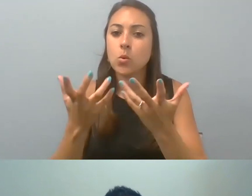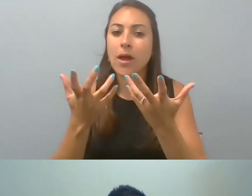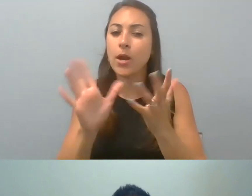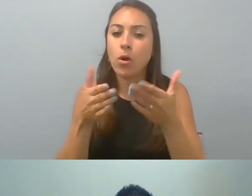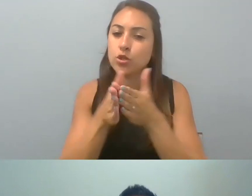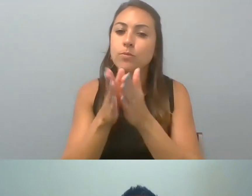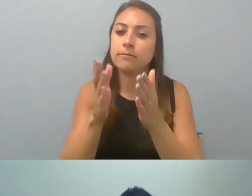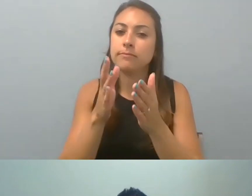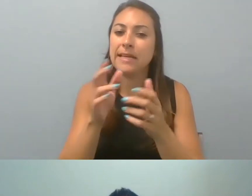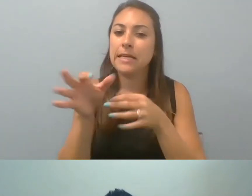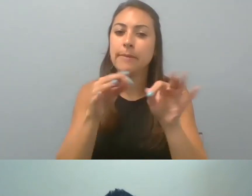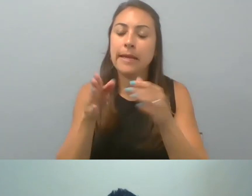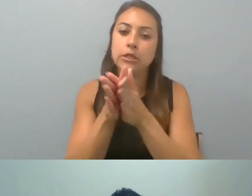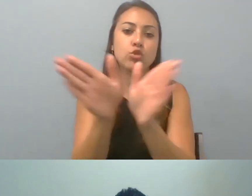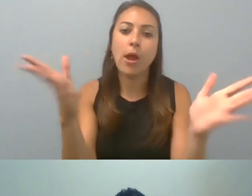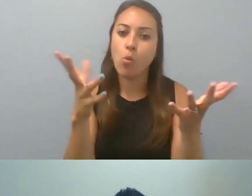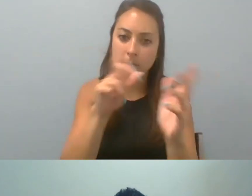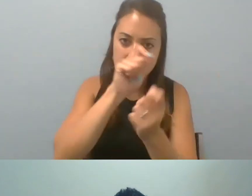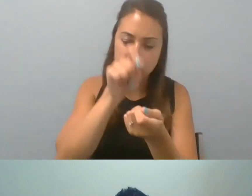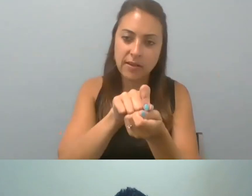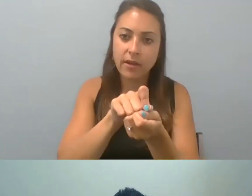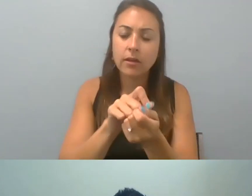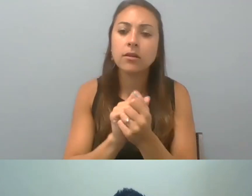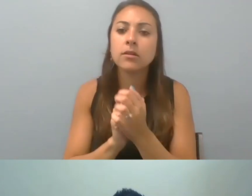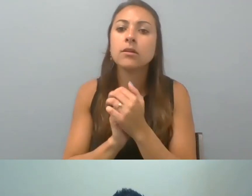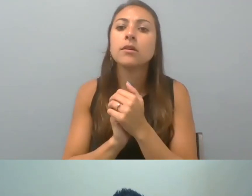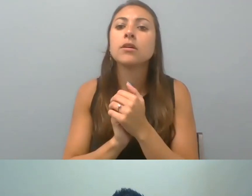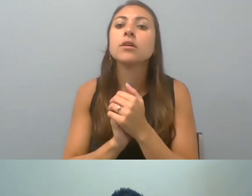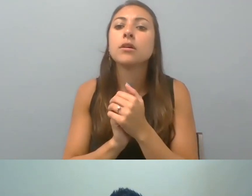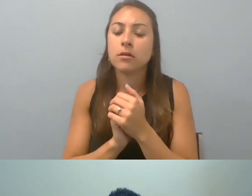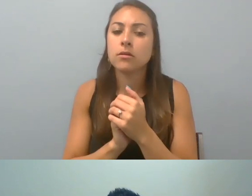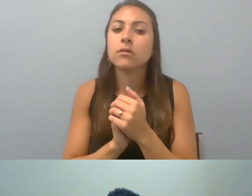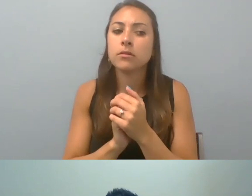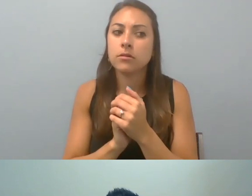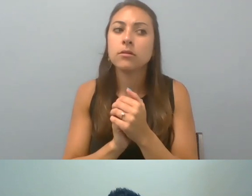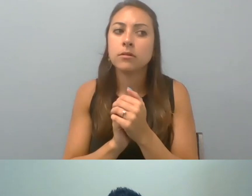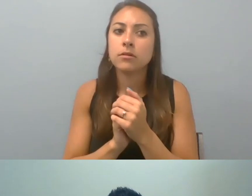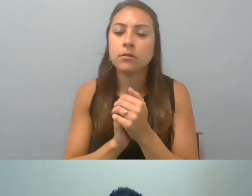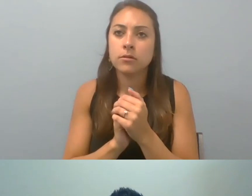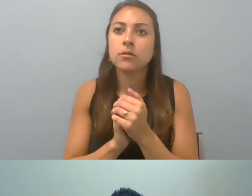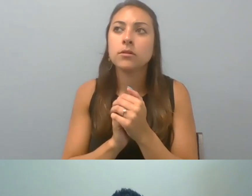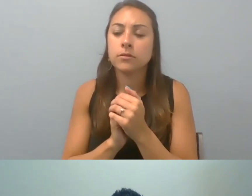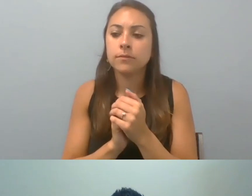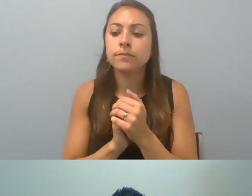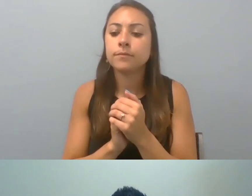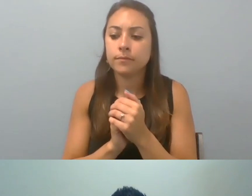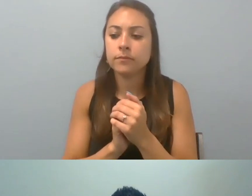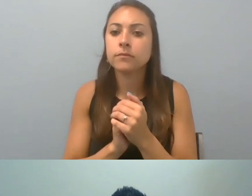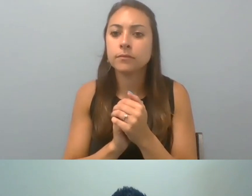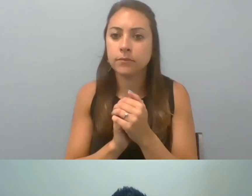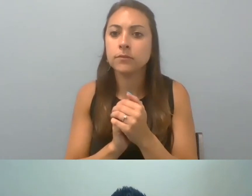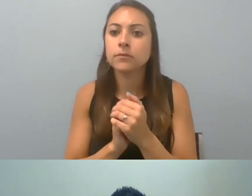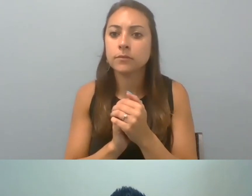broadly about what is happening to each of those individual groups, but dining services does provide food. In some cases, you are coming to the